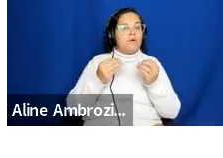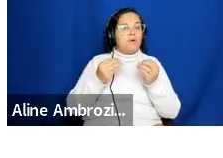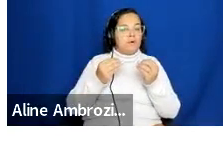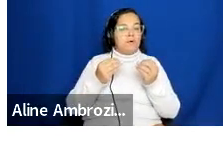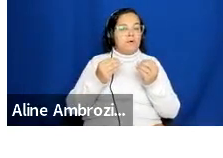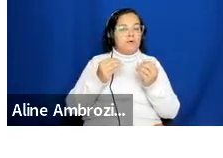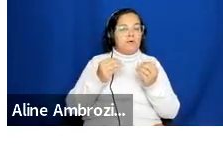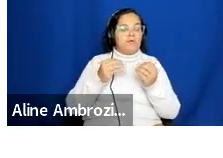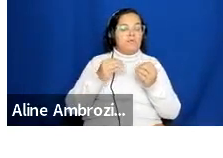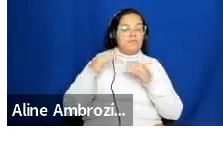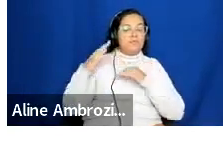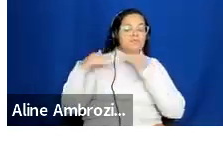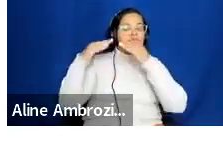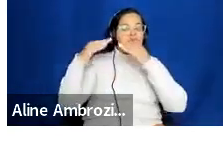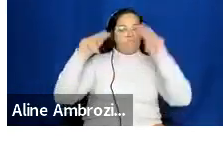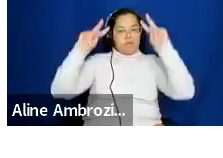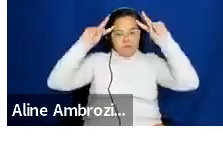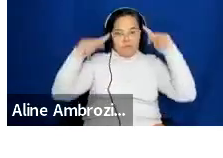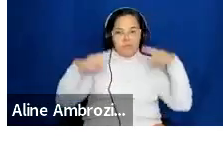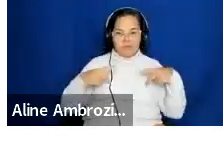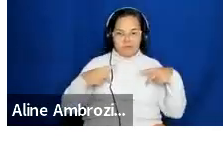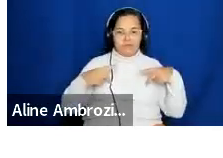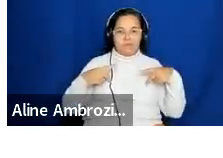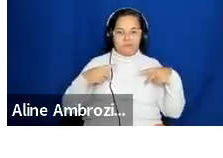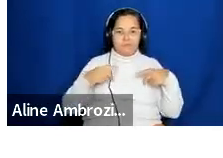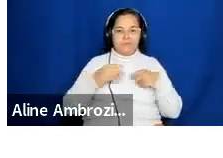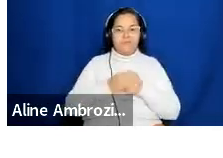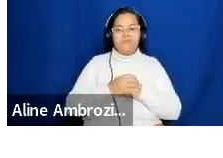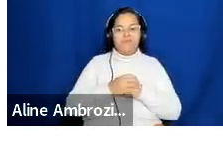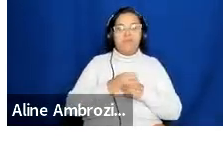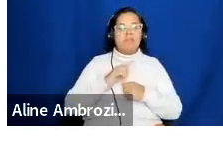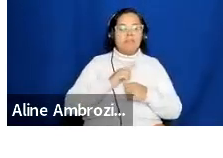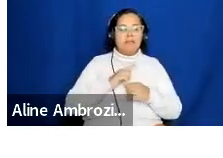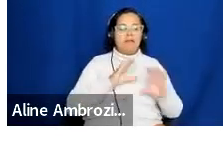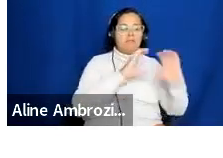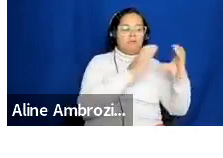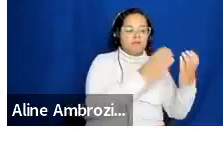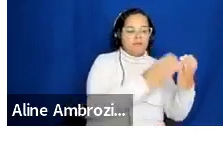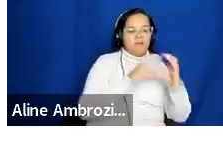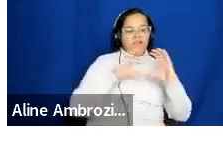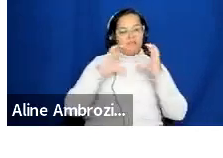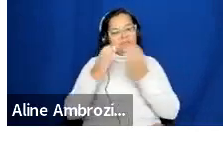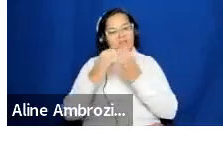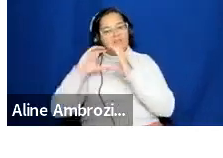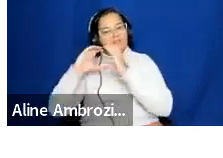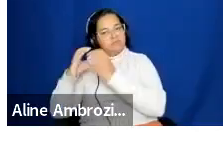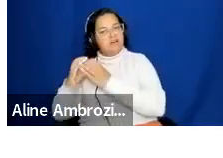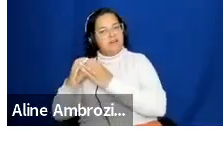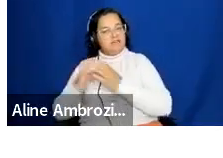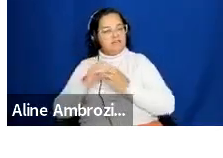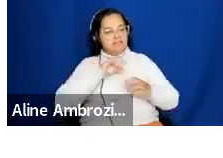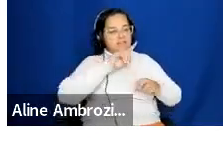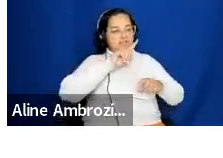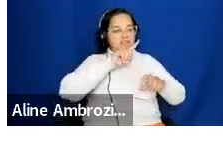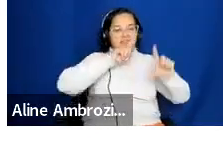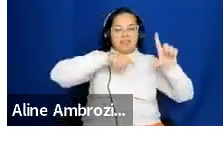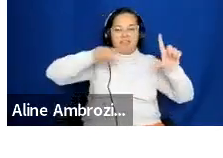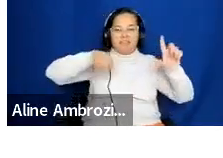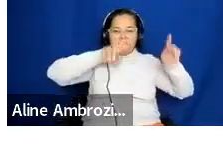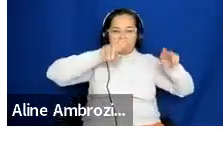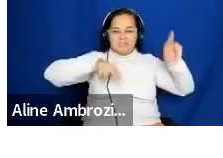and different societies or communities on different levels of development, so to speak. And it's more important now,